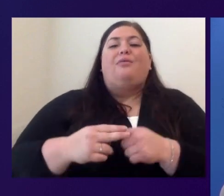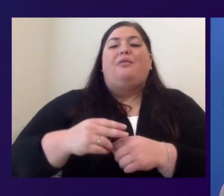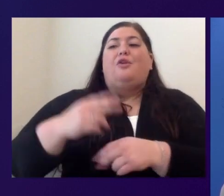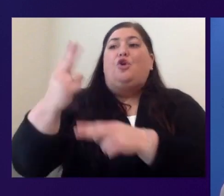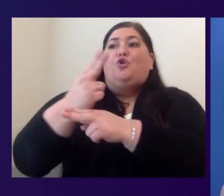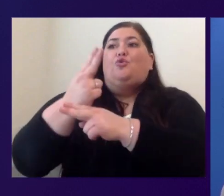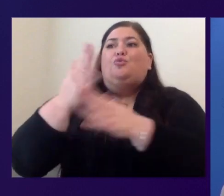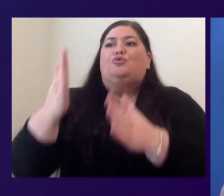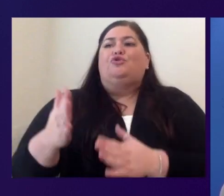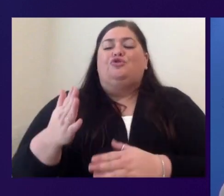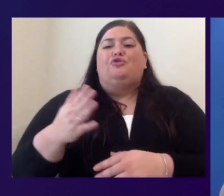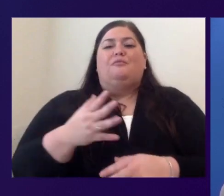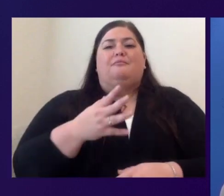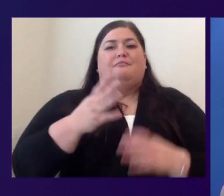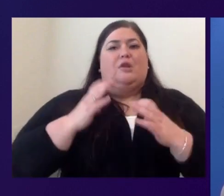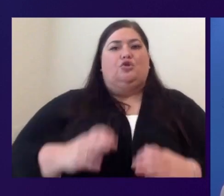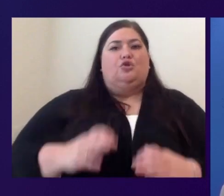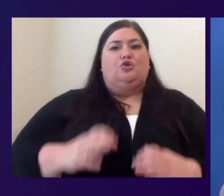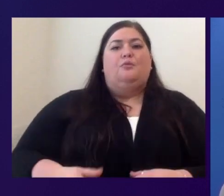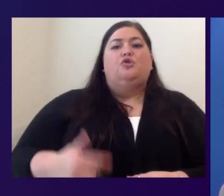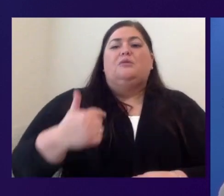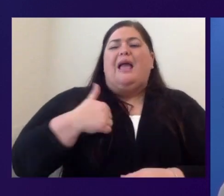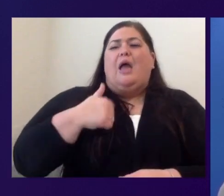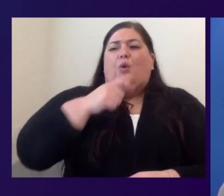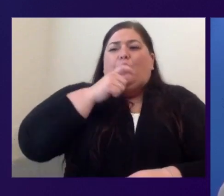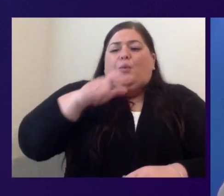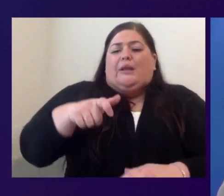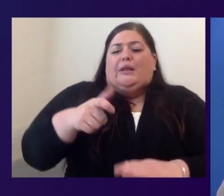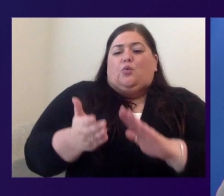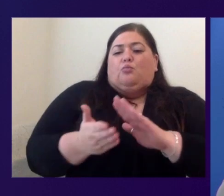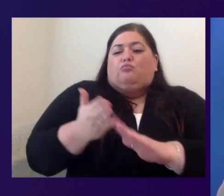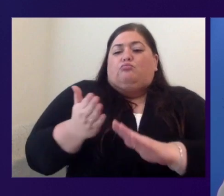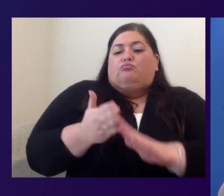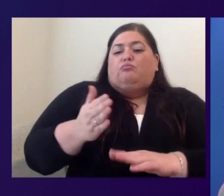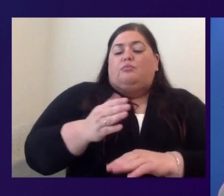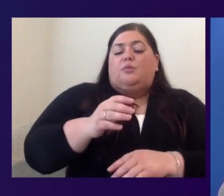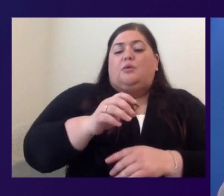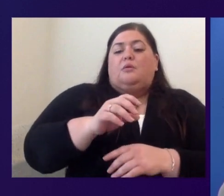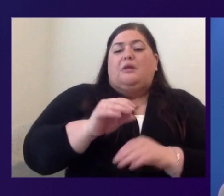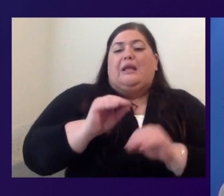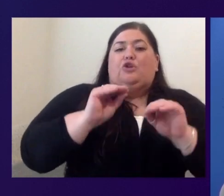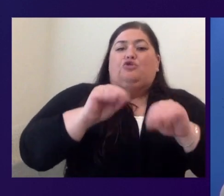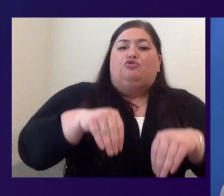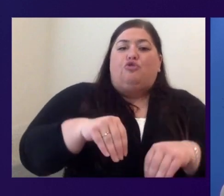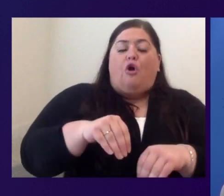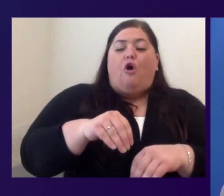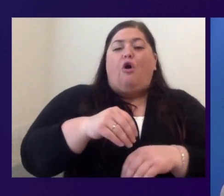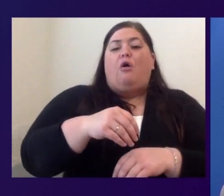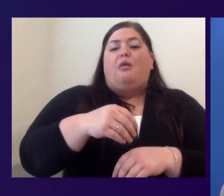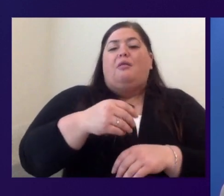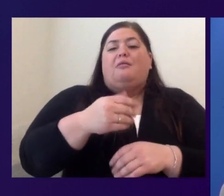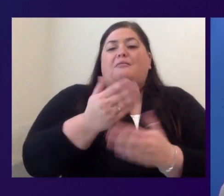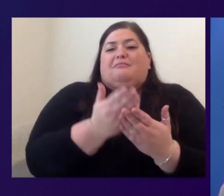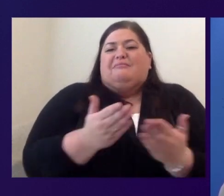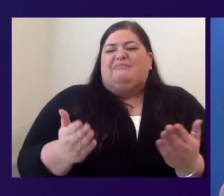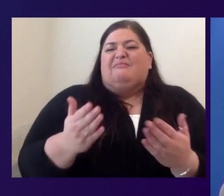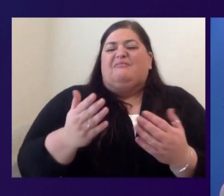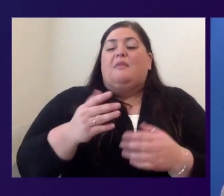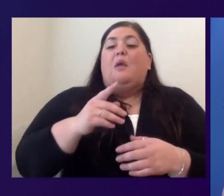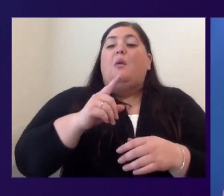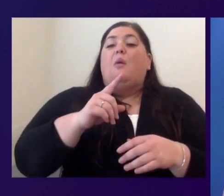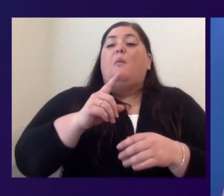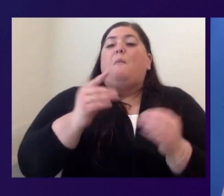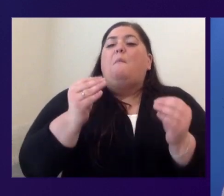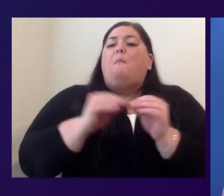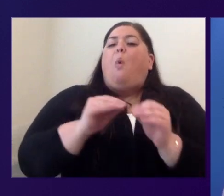Yeah. I don't need to manage the operation and manageability of the application, how it's installed, how it scales up, and so on and so forth. Whereas there are benefits